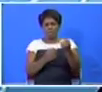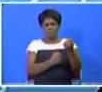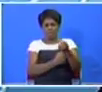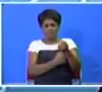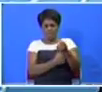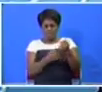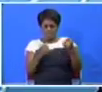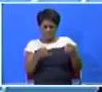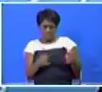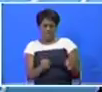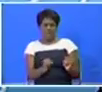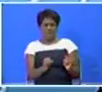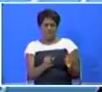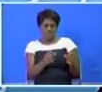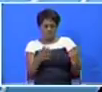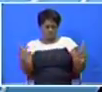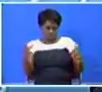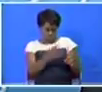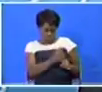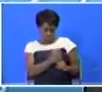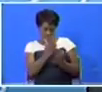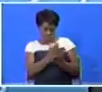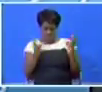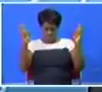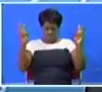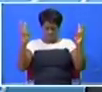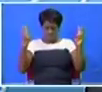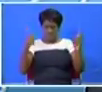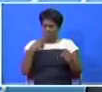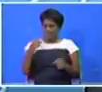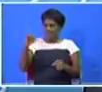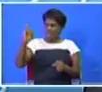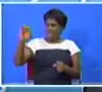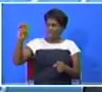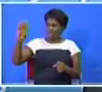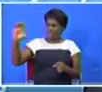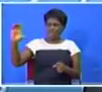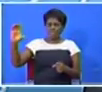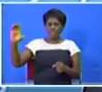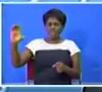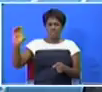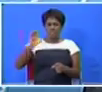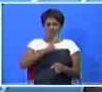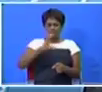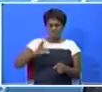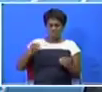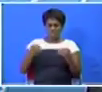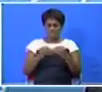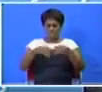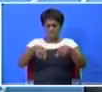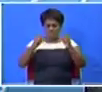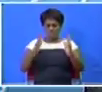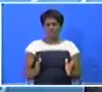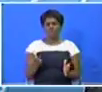allegedly attempted to rape her. These are some of the issues narrated to the IBC's Code of Conduct Enforcement Committee meeting chaired by Wafula